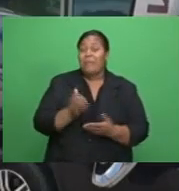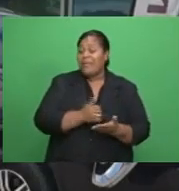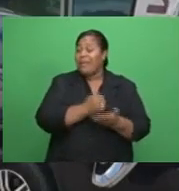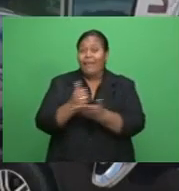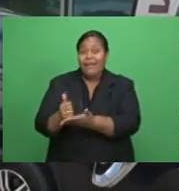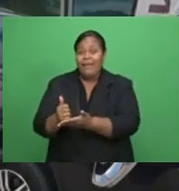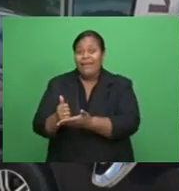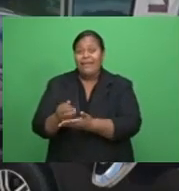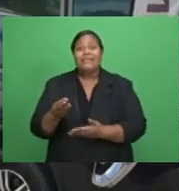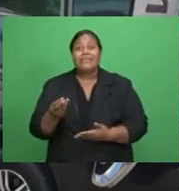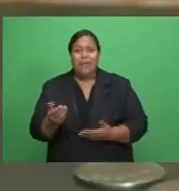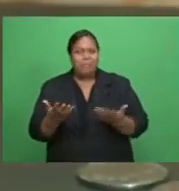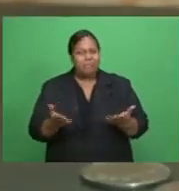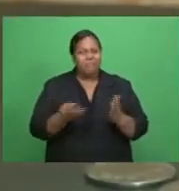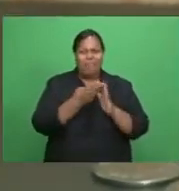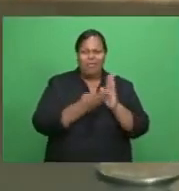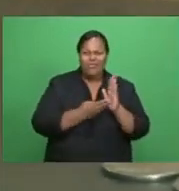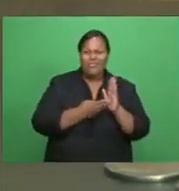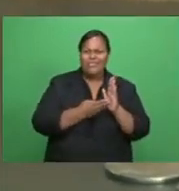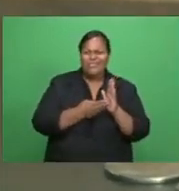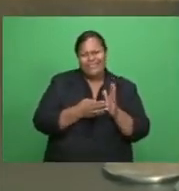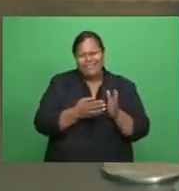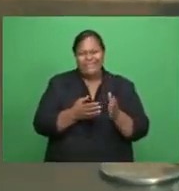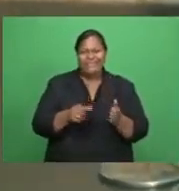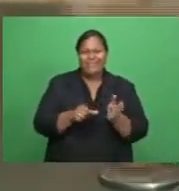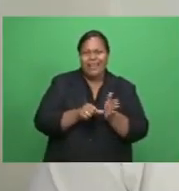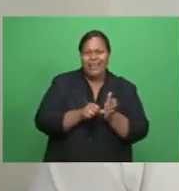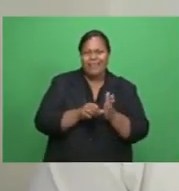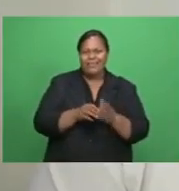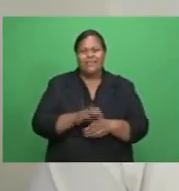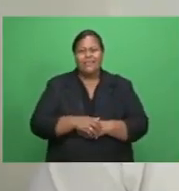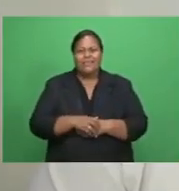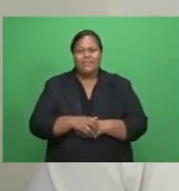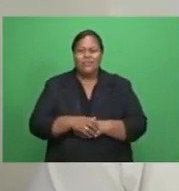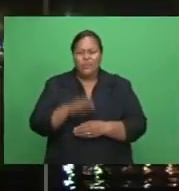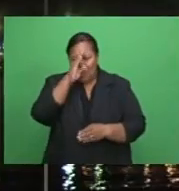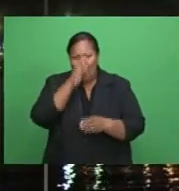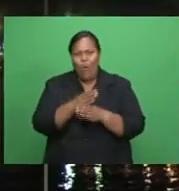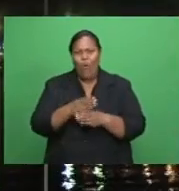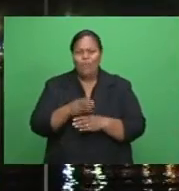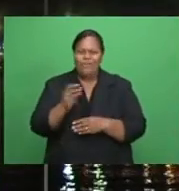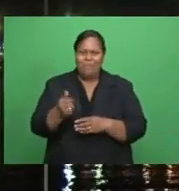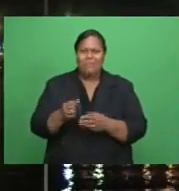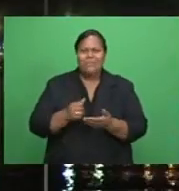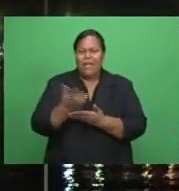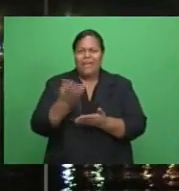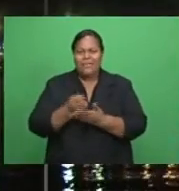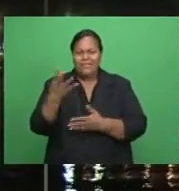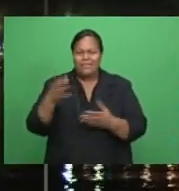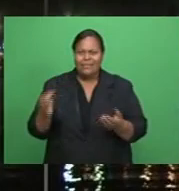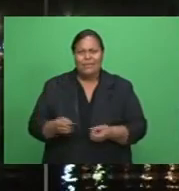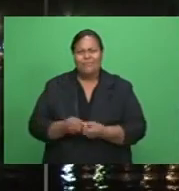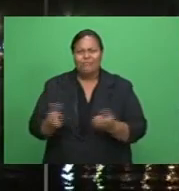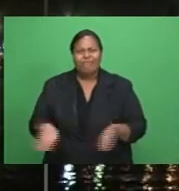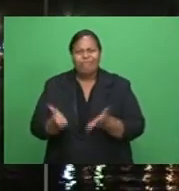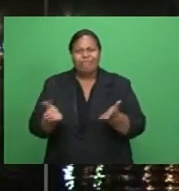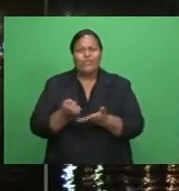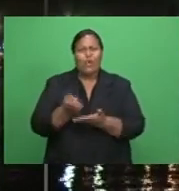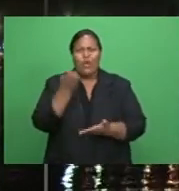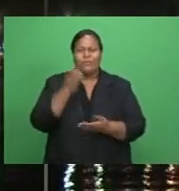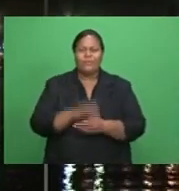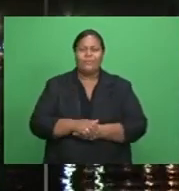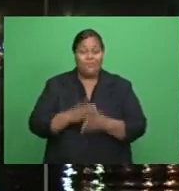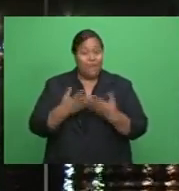some tightening of the belt by the government, and hopefully there's some increased spending to stimulate the economy. And Whitney joins us now with the latest